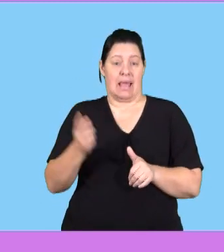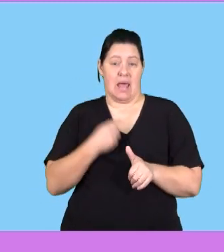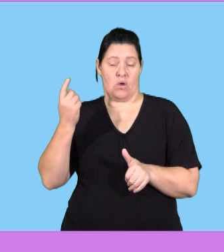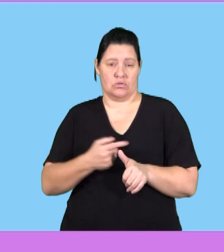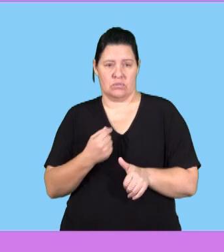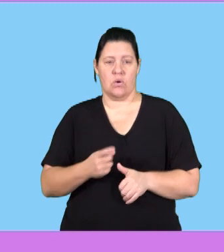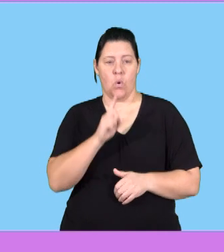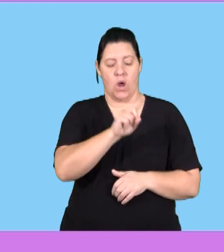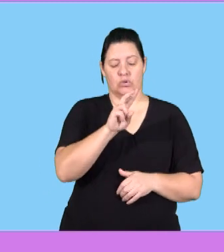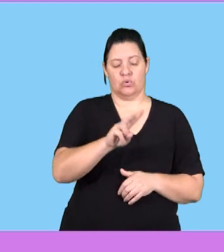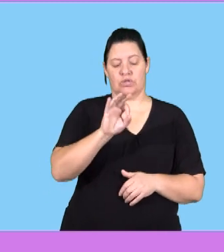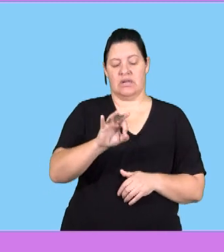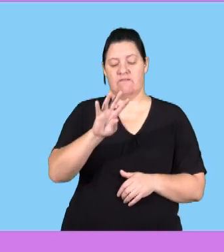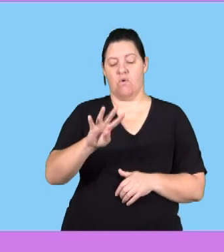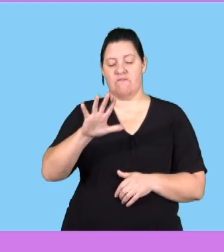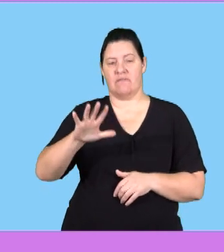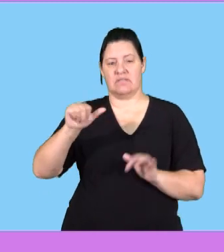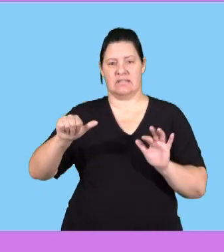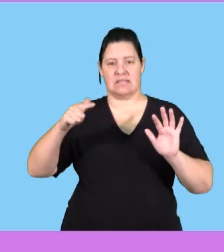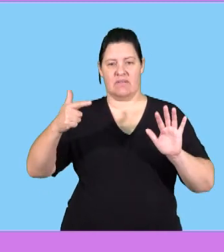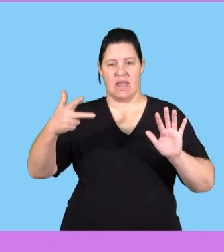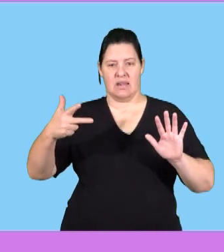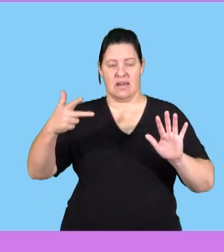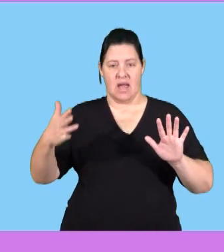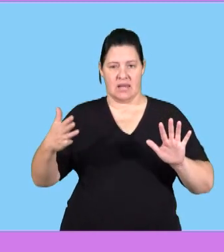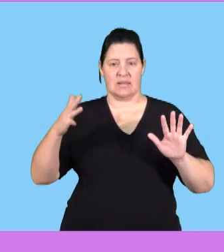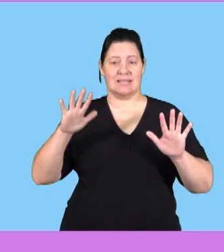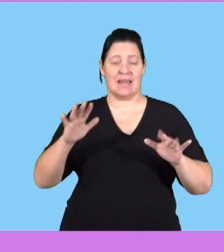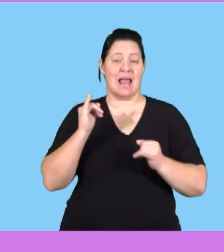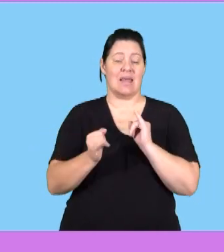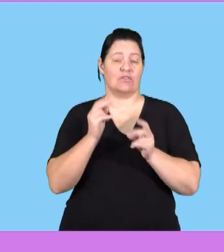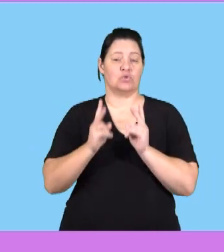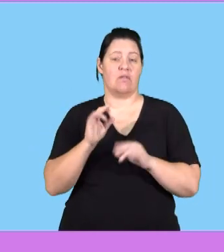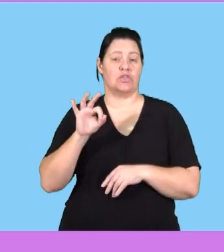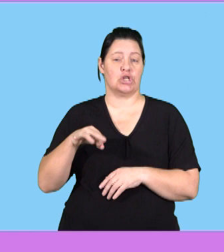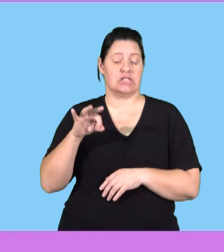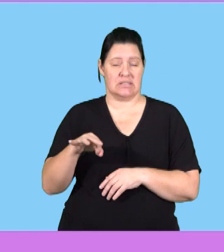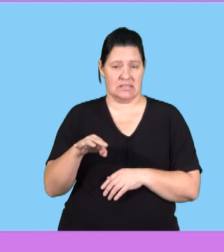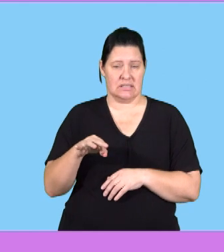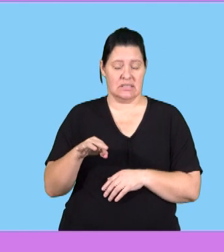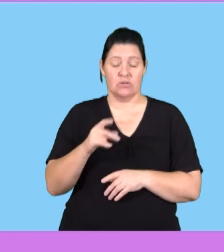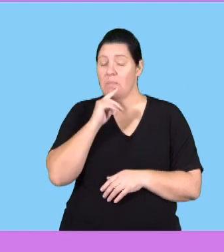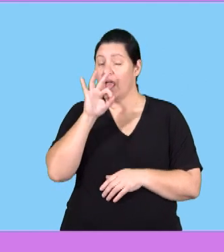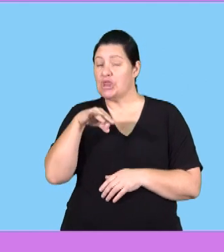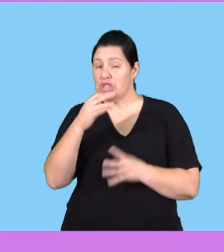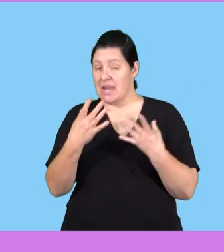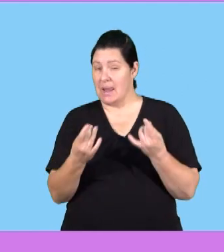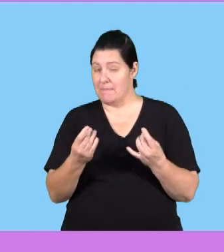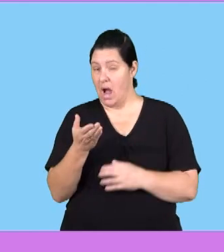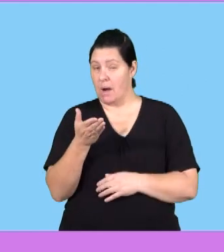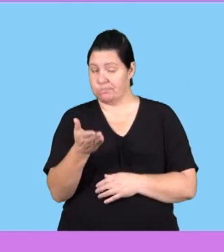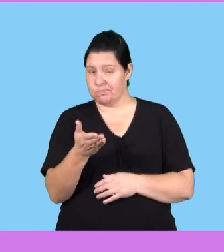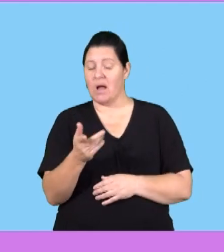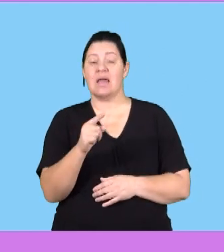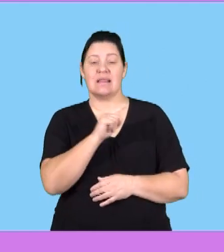if I count 1, 2, 3, 4, 5, 6, 7, 8, 9, 10, 11, 12, 13. So there are 13 numbers